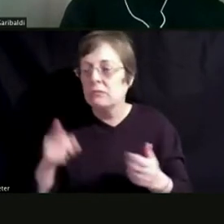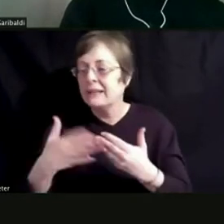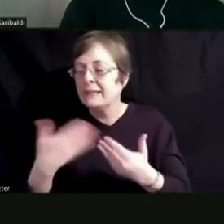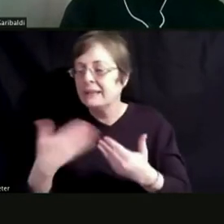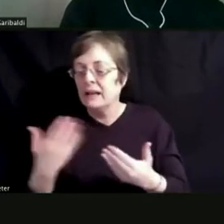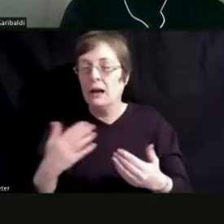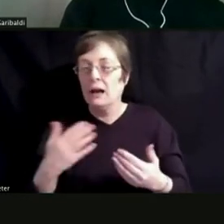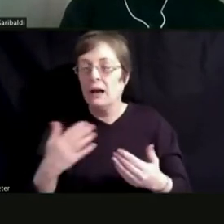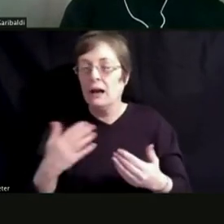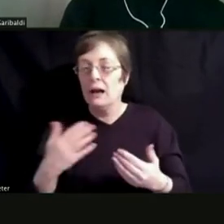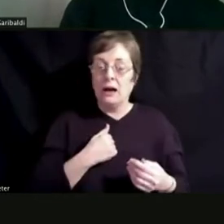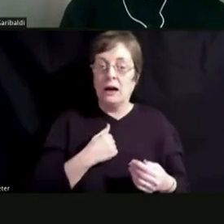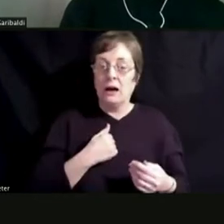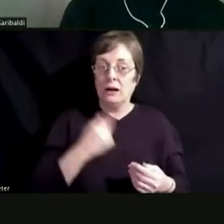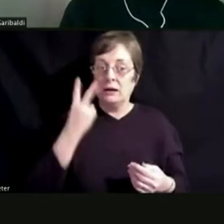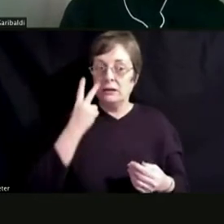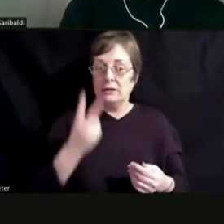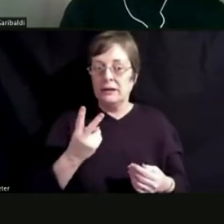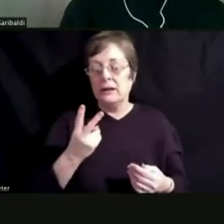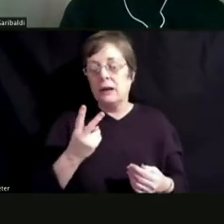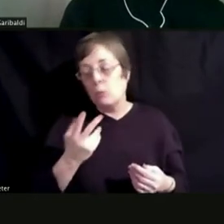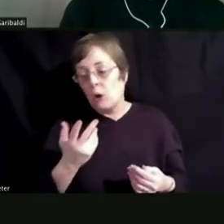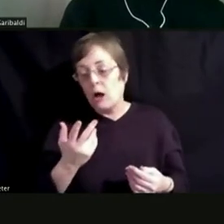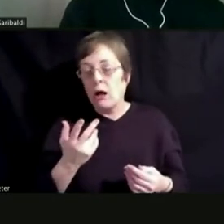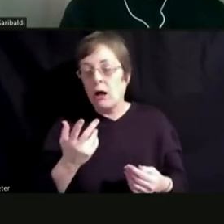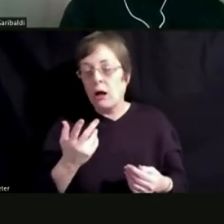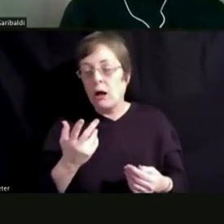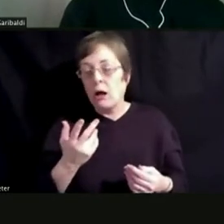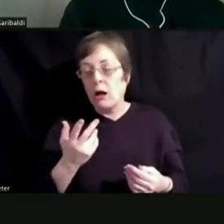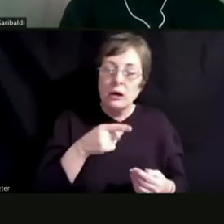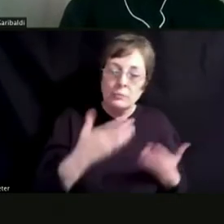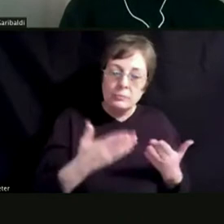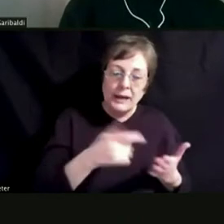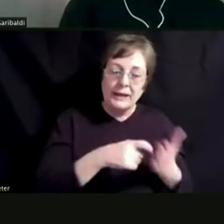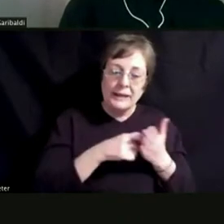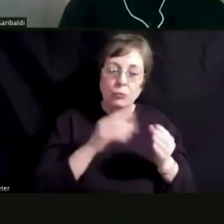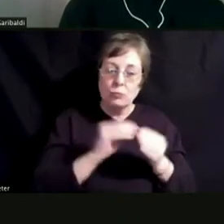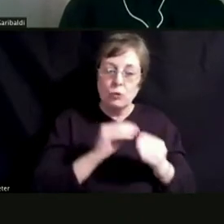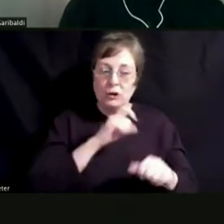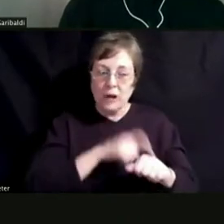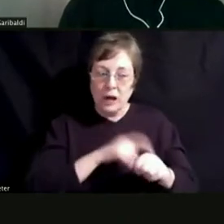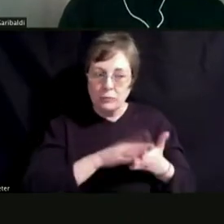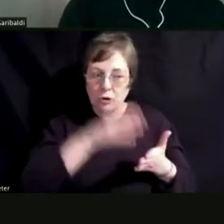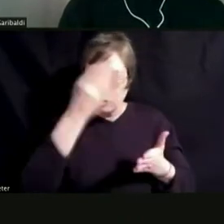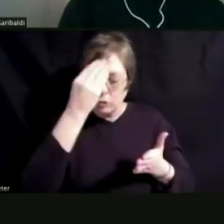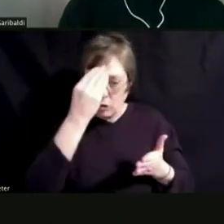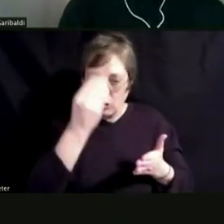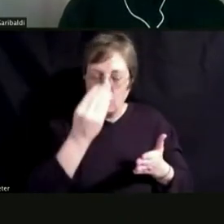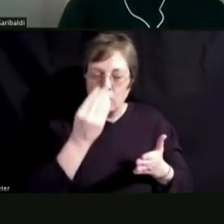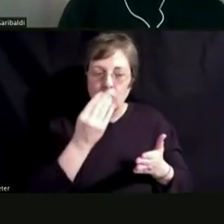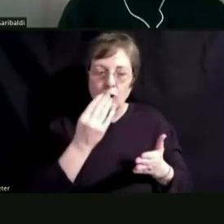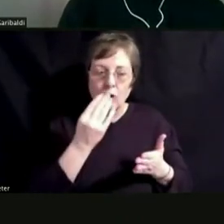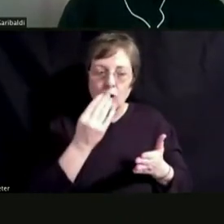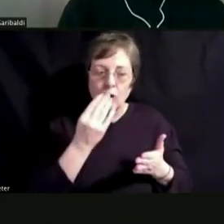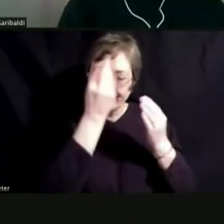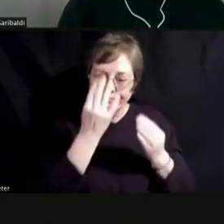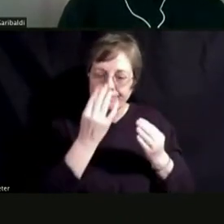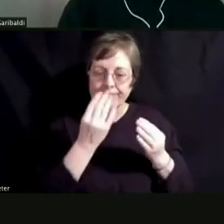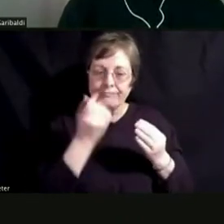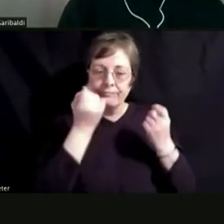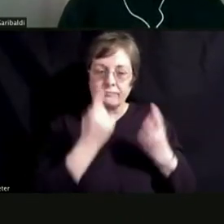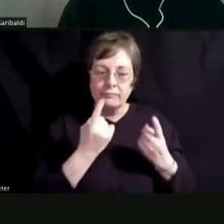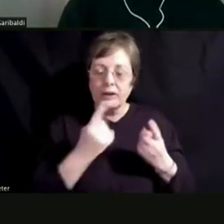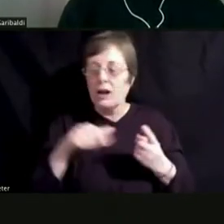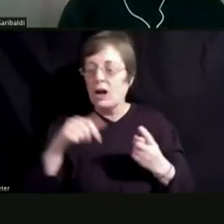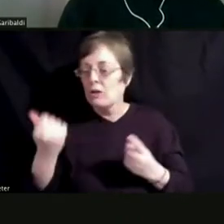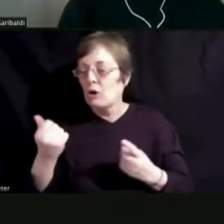as, well, this may take more time to learn and digest and understand, and other things may take less time. So be very careful the crowd